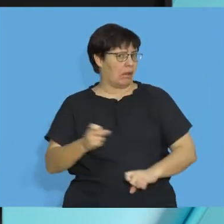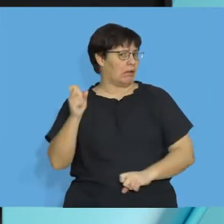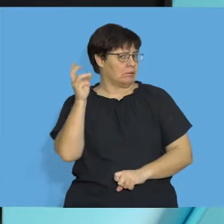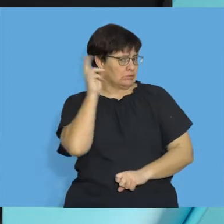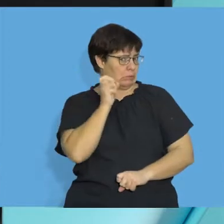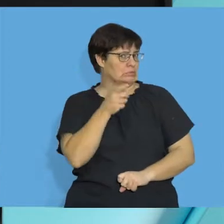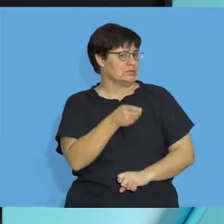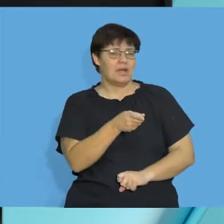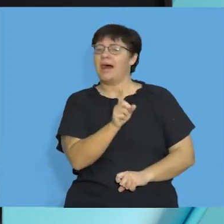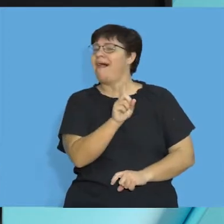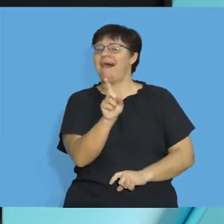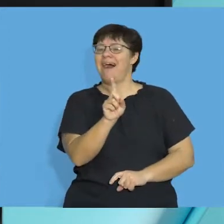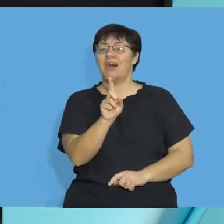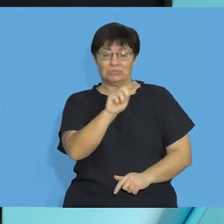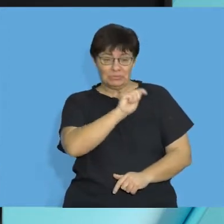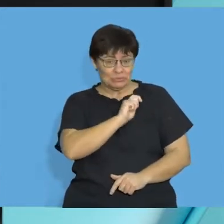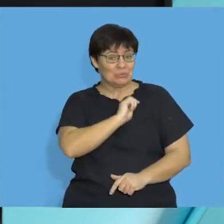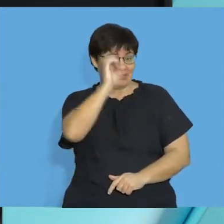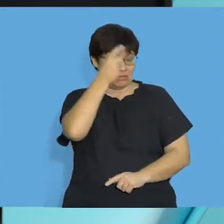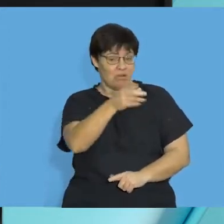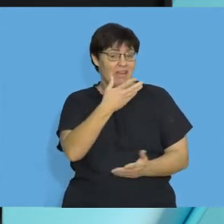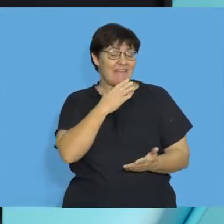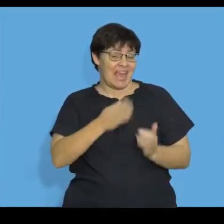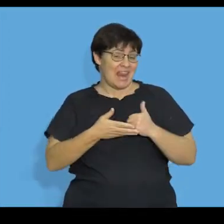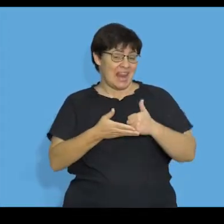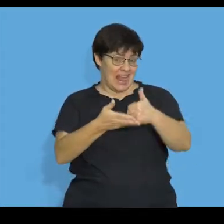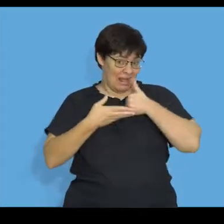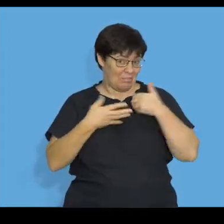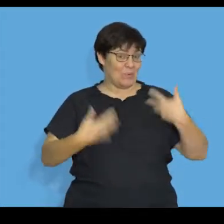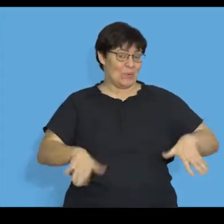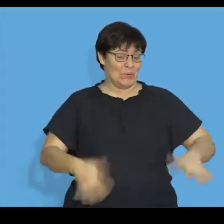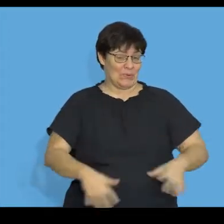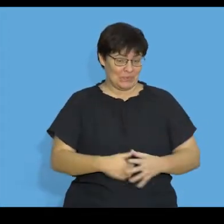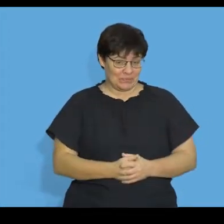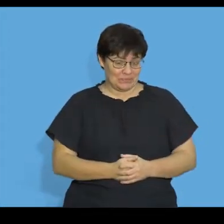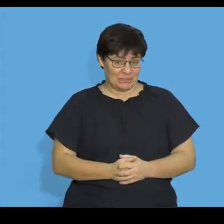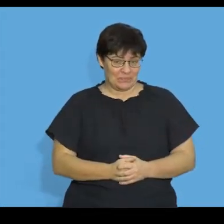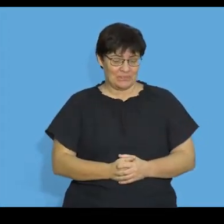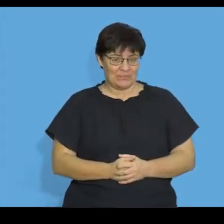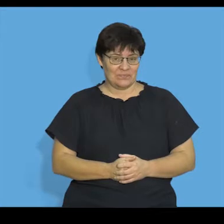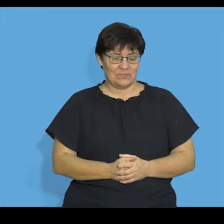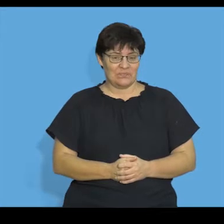it's very interesting and it's very useful too. So let's have a look at it.